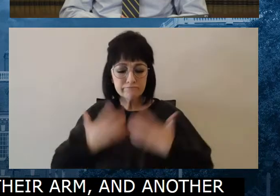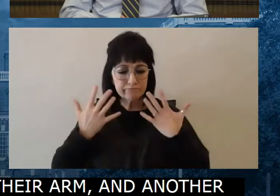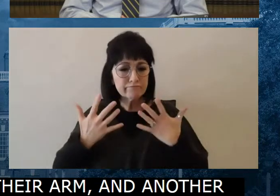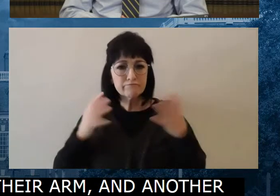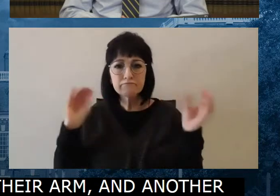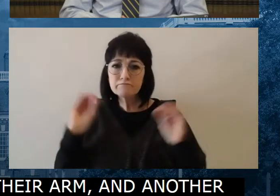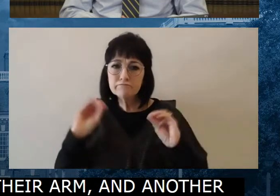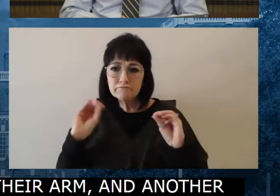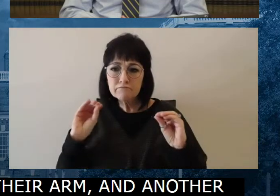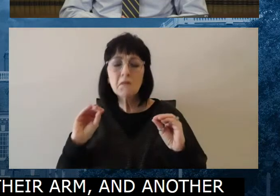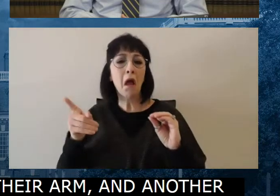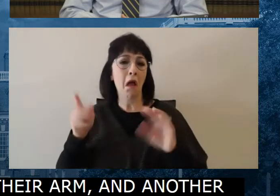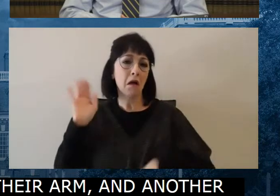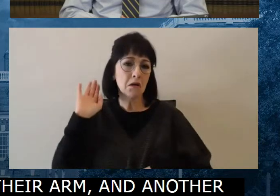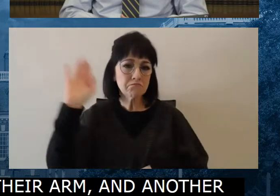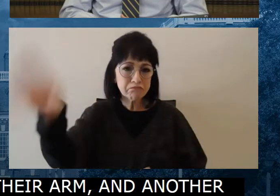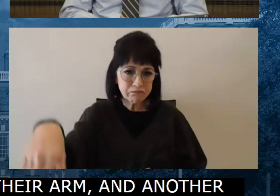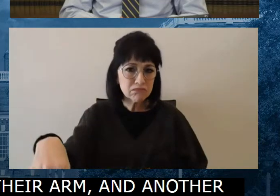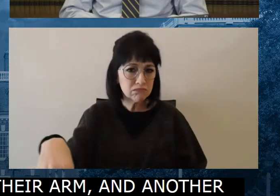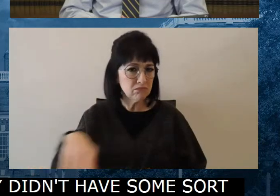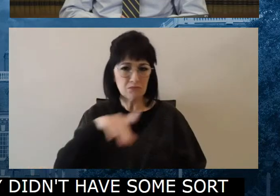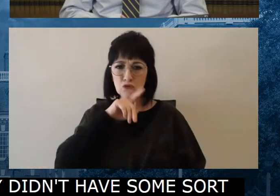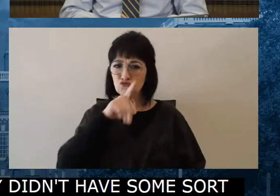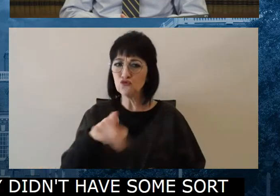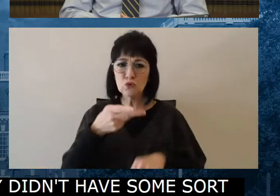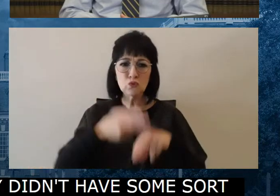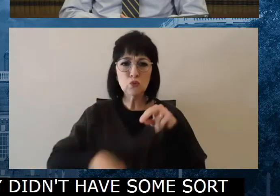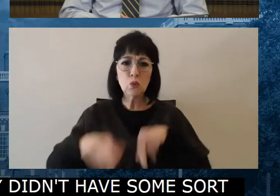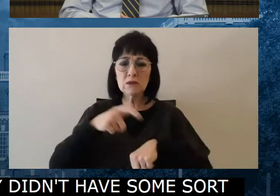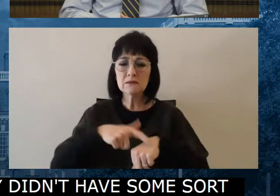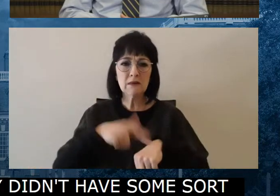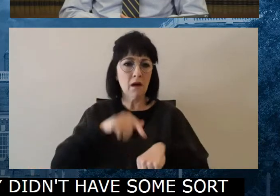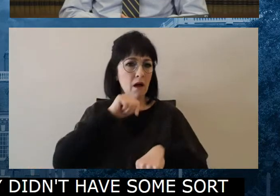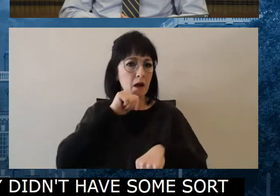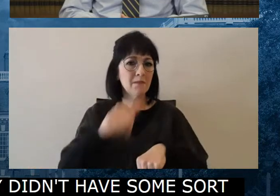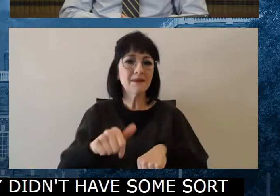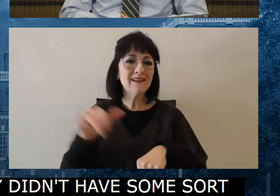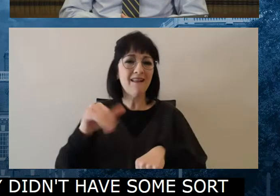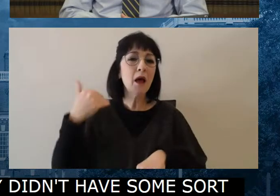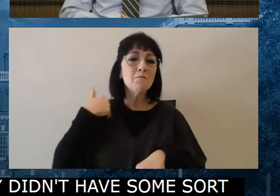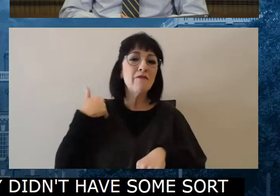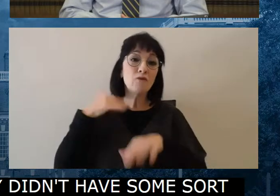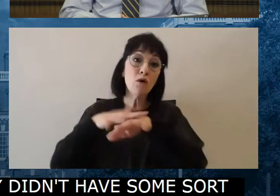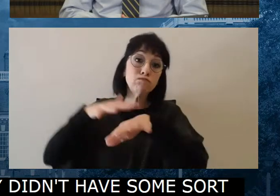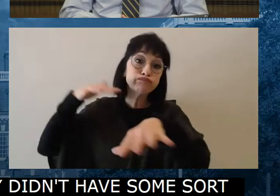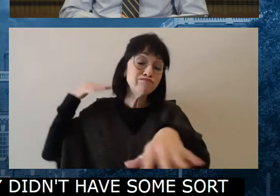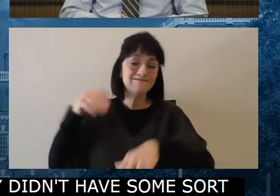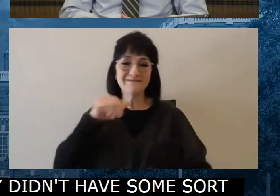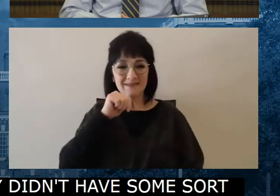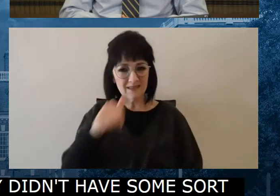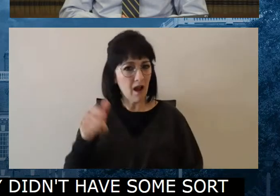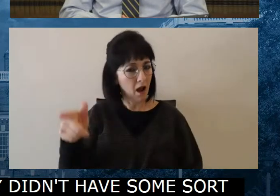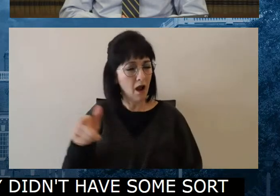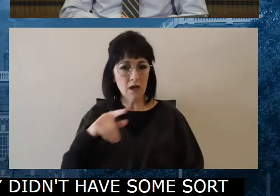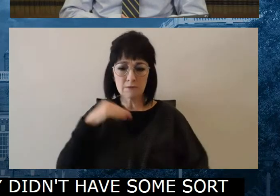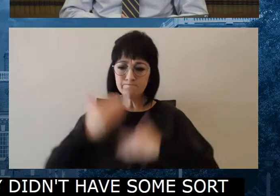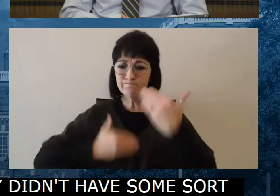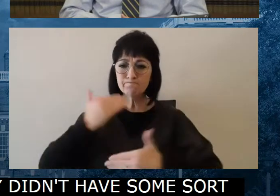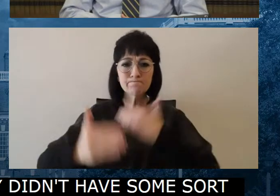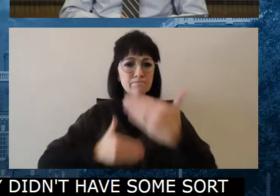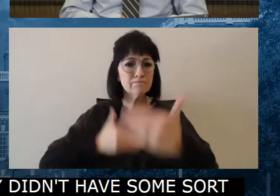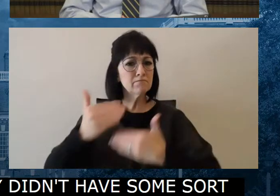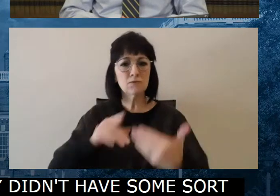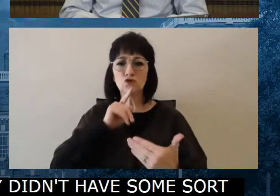So, we've learned a lot from the large clinics that we've had, and we'll be ready as the supply of the